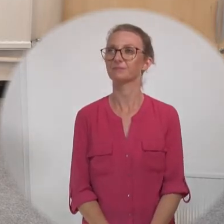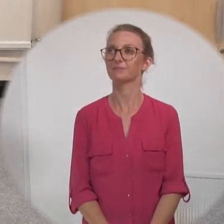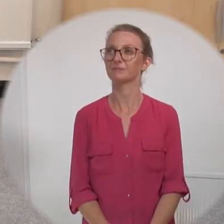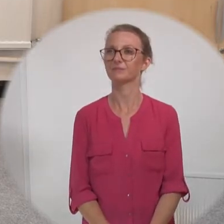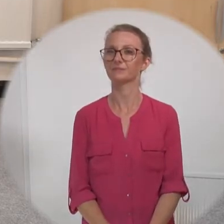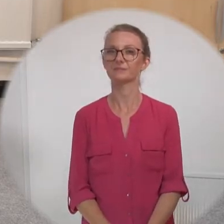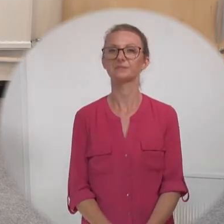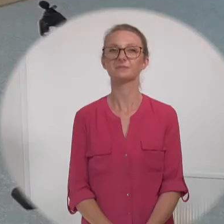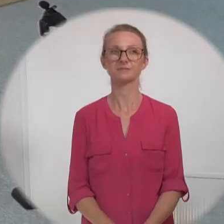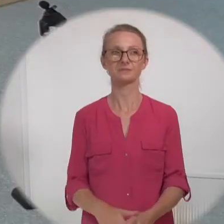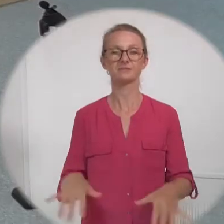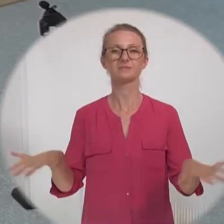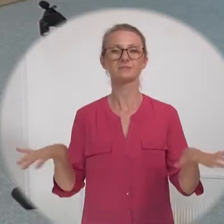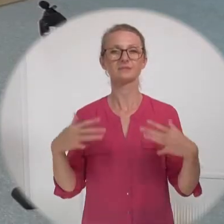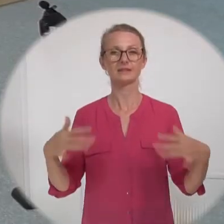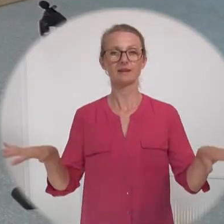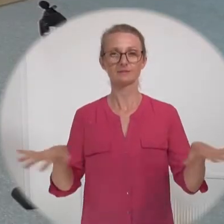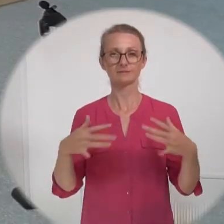Side to side.